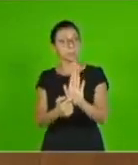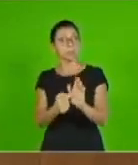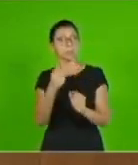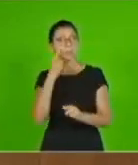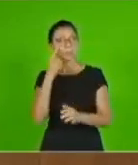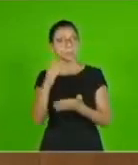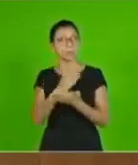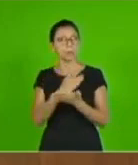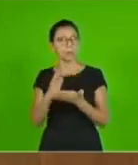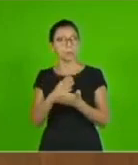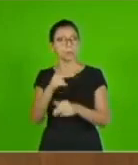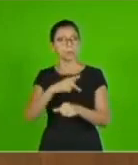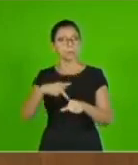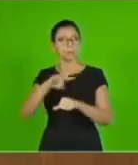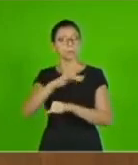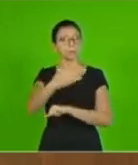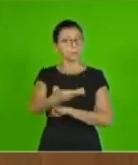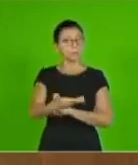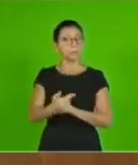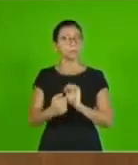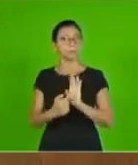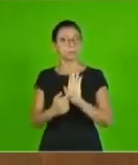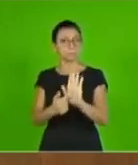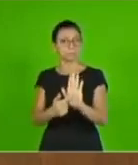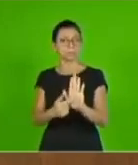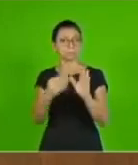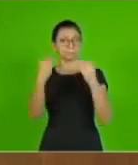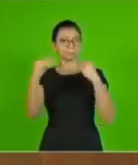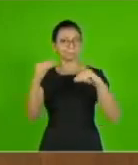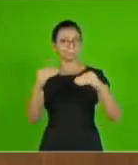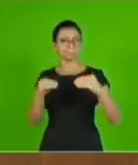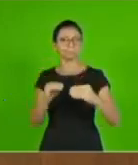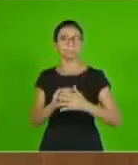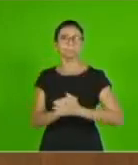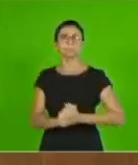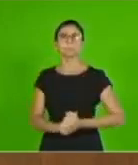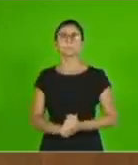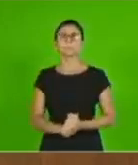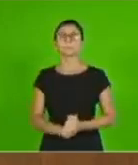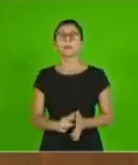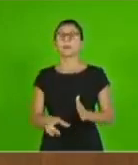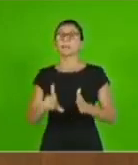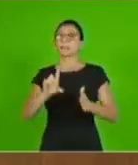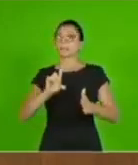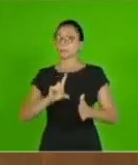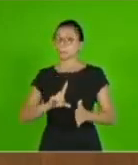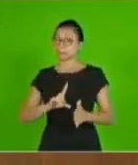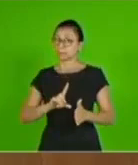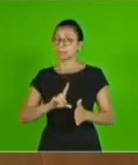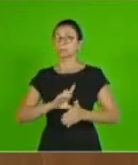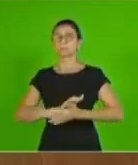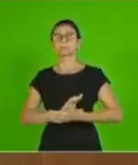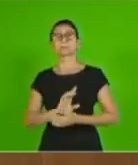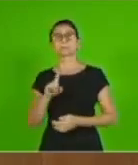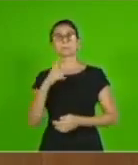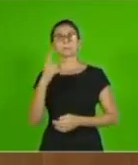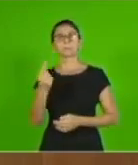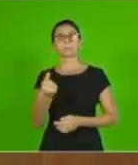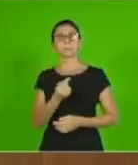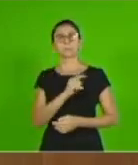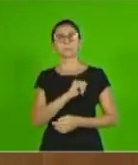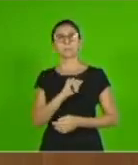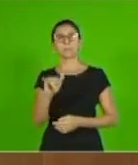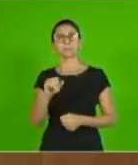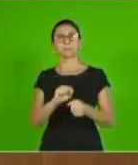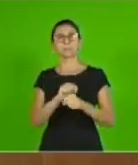But we are going to highlight a few of the places that they've sent in pictures in relation to yesterday's seminar that they